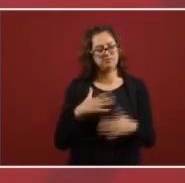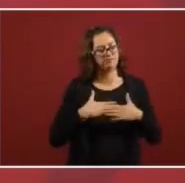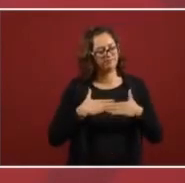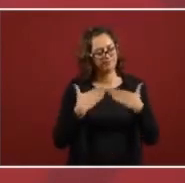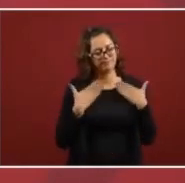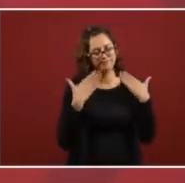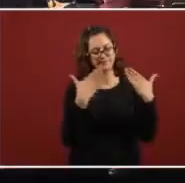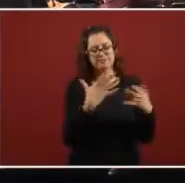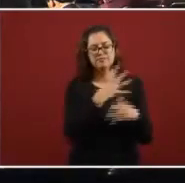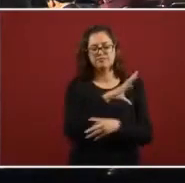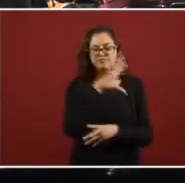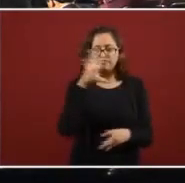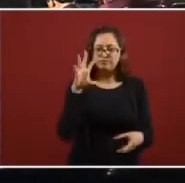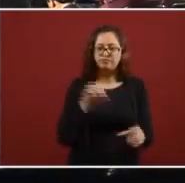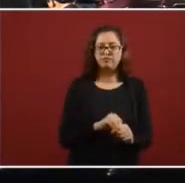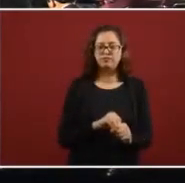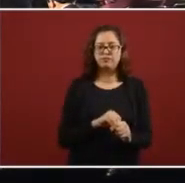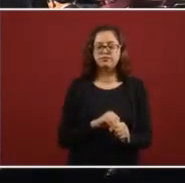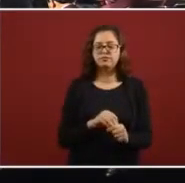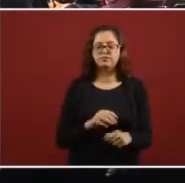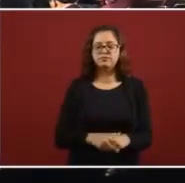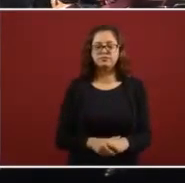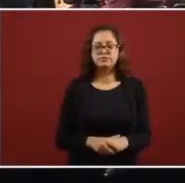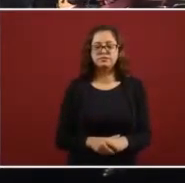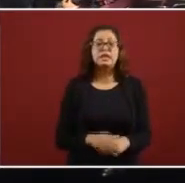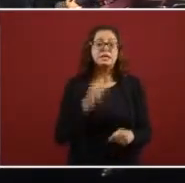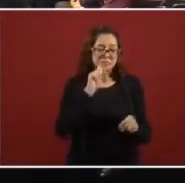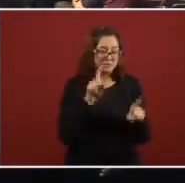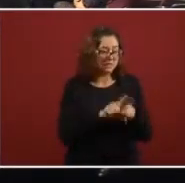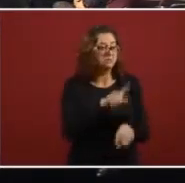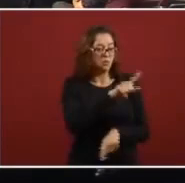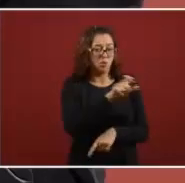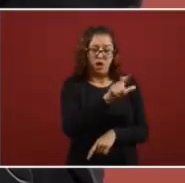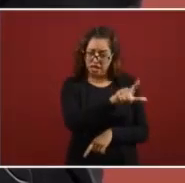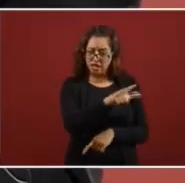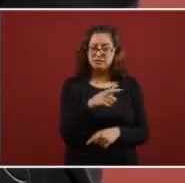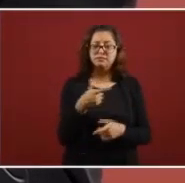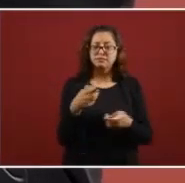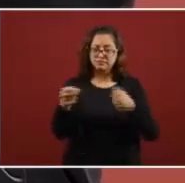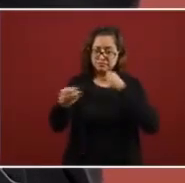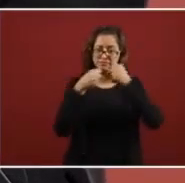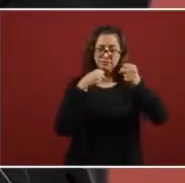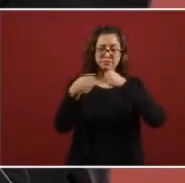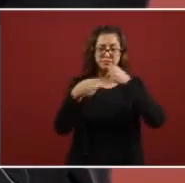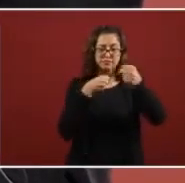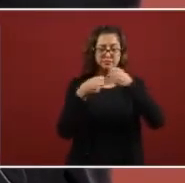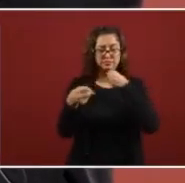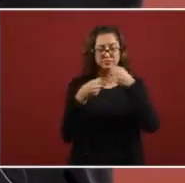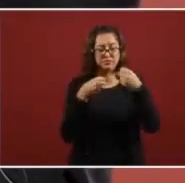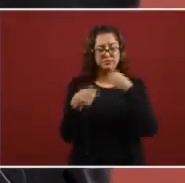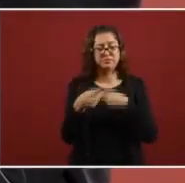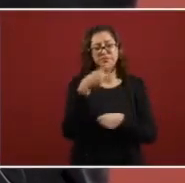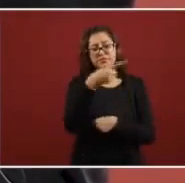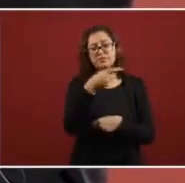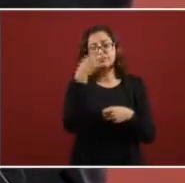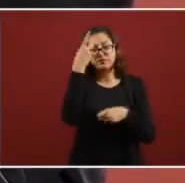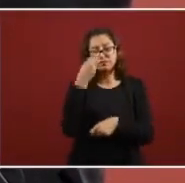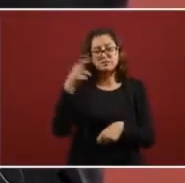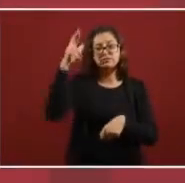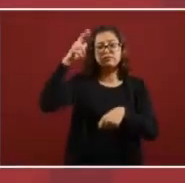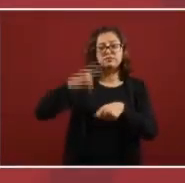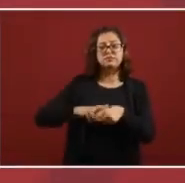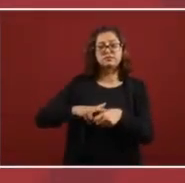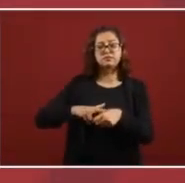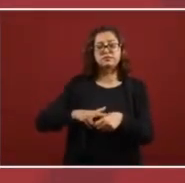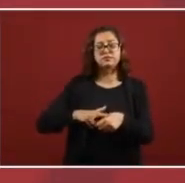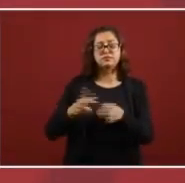confidence. Entonces, además, so therefore, fue periodista. He also used to be a newspaper person. Jesús fue director. He was the